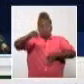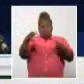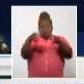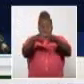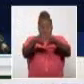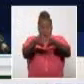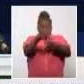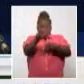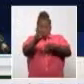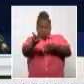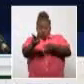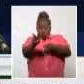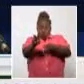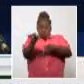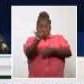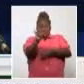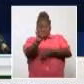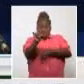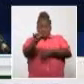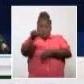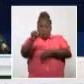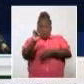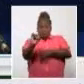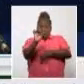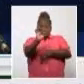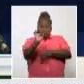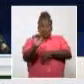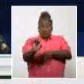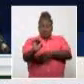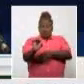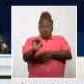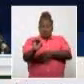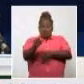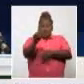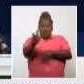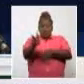1,455 the number of confirmed cases in Cuba. That is